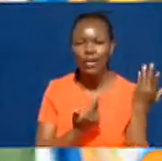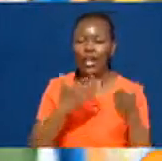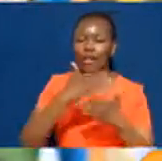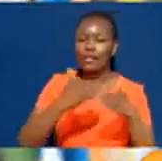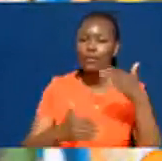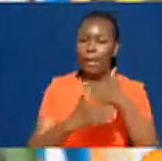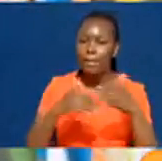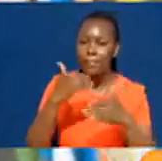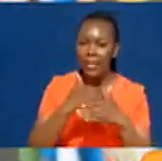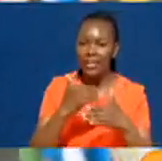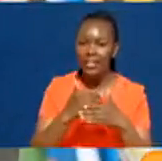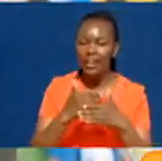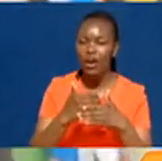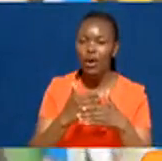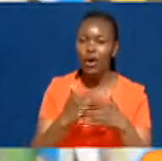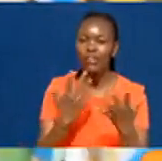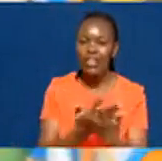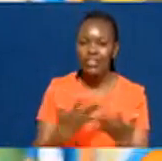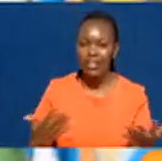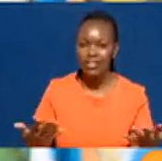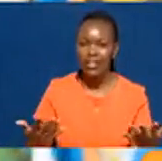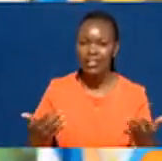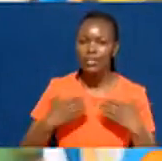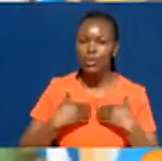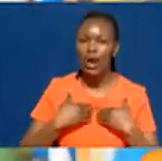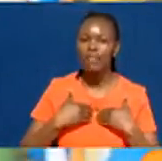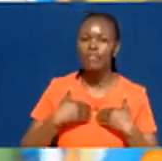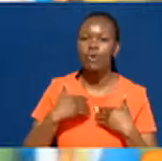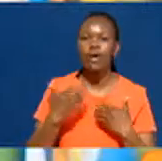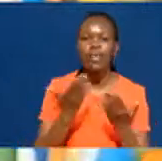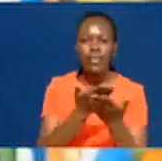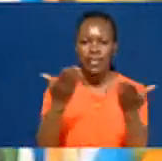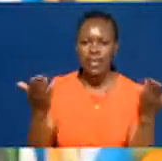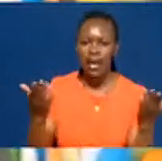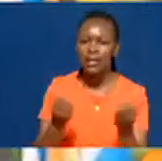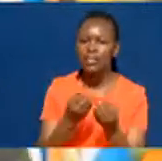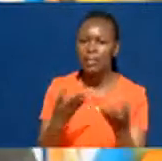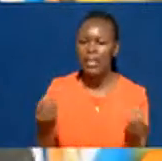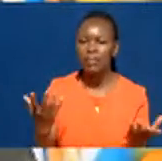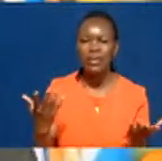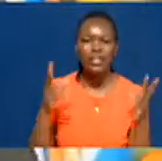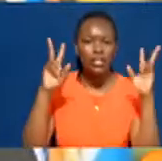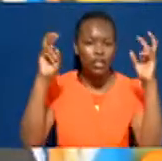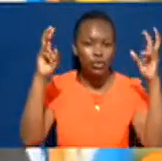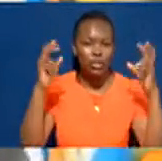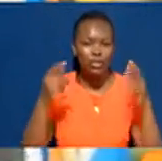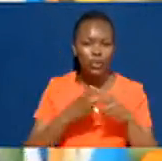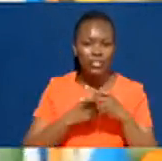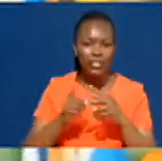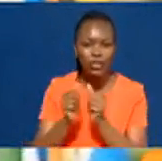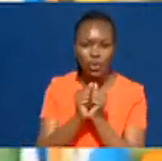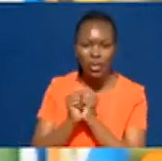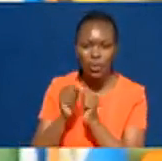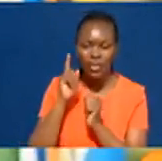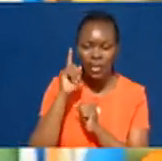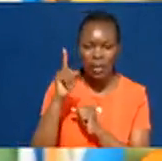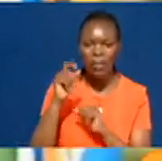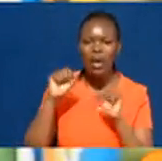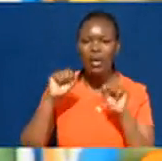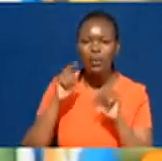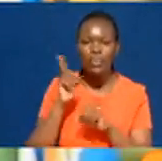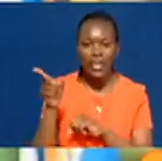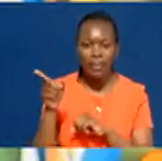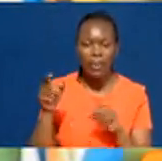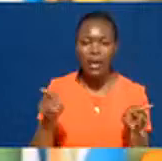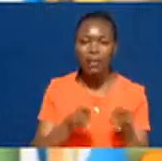building on the foundation that's already there in the many issues that I worked with him, and be able to take Kenya to the next